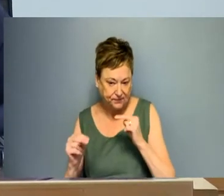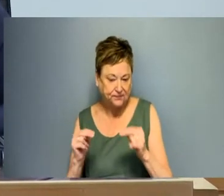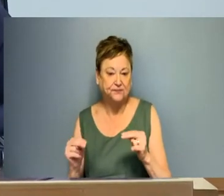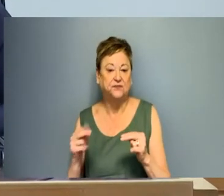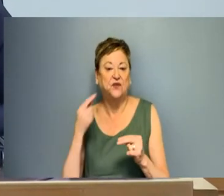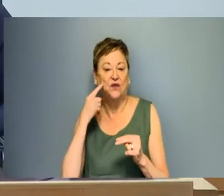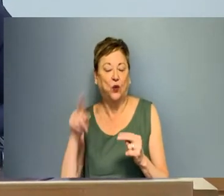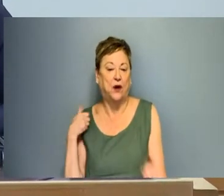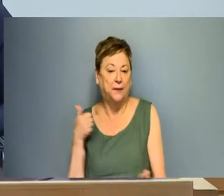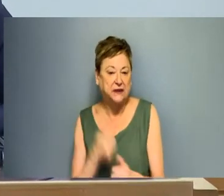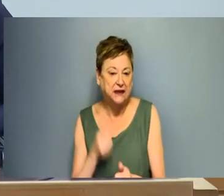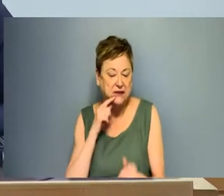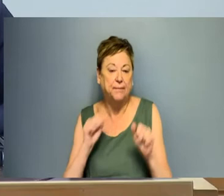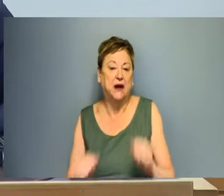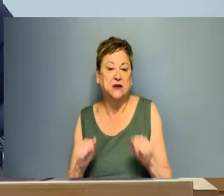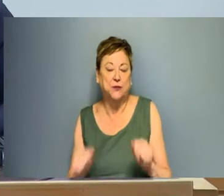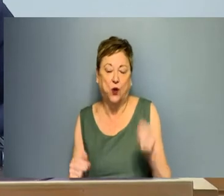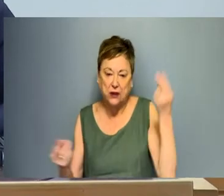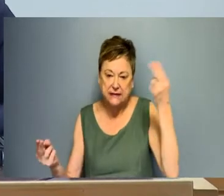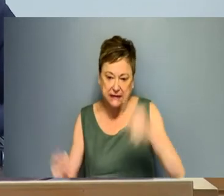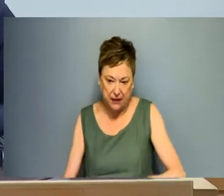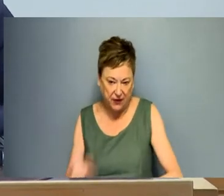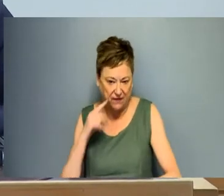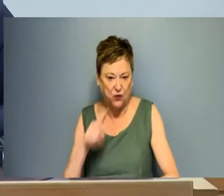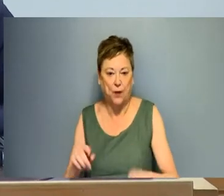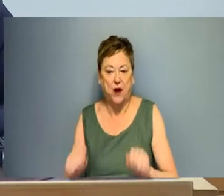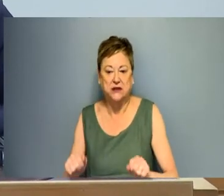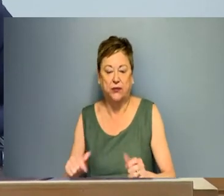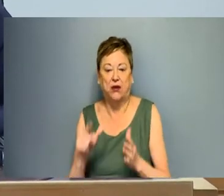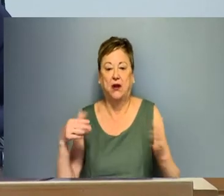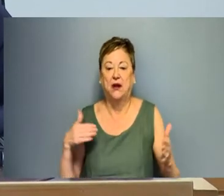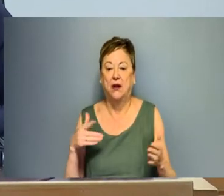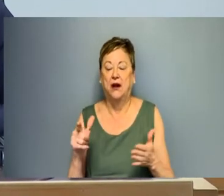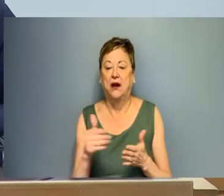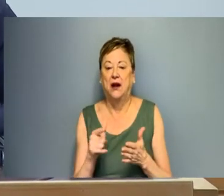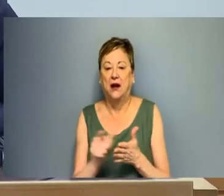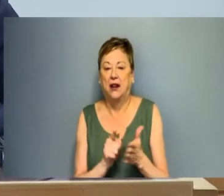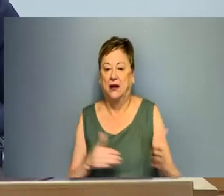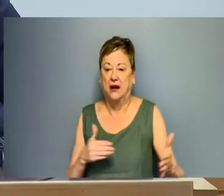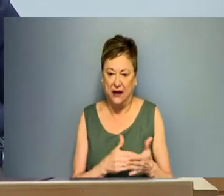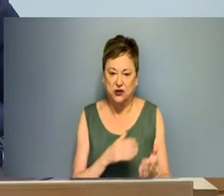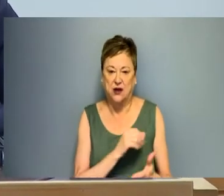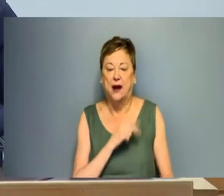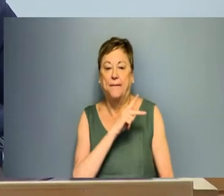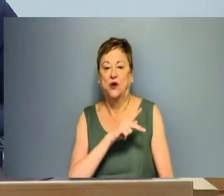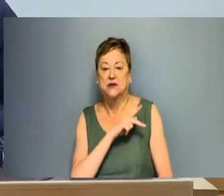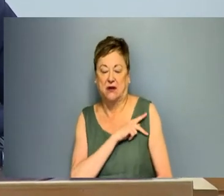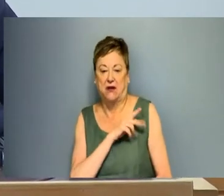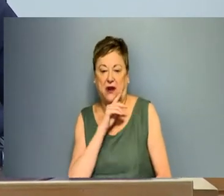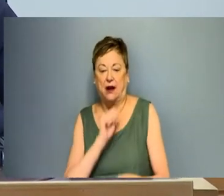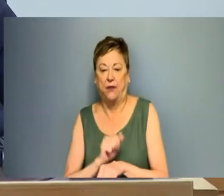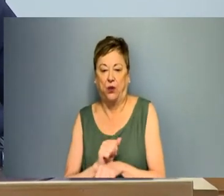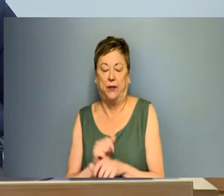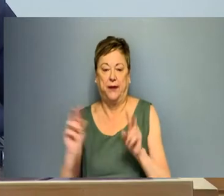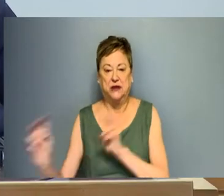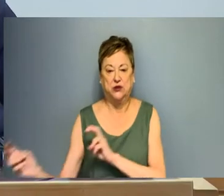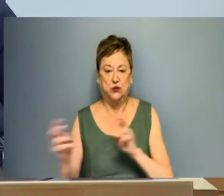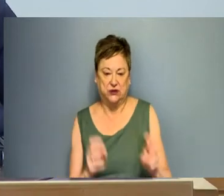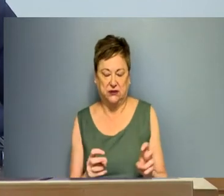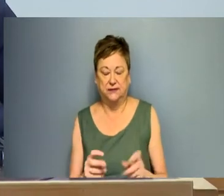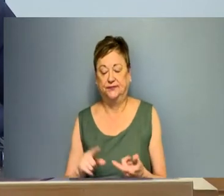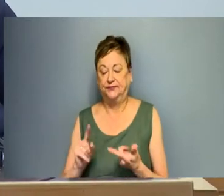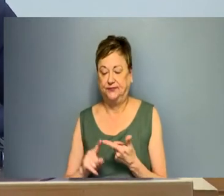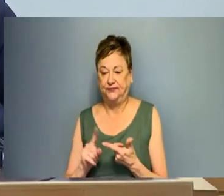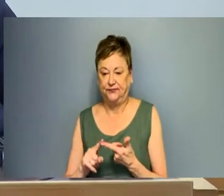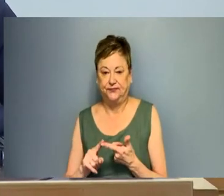discuss updates and potential settlement of pending litigation, as well as personnel and employment matters. Second, I was asked by